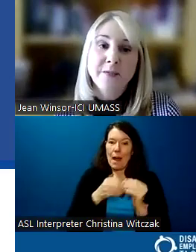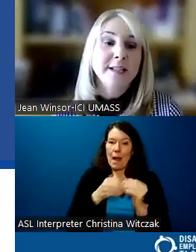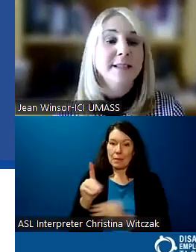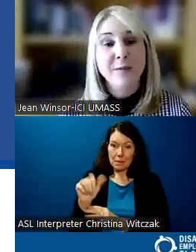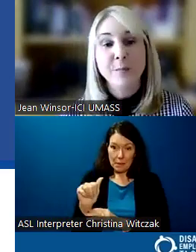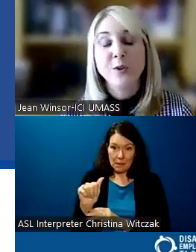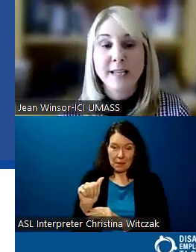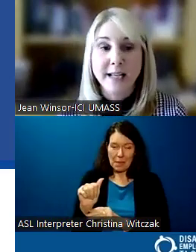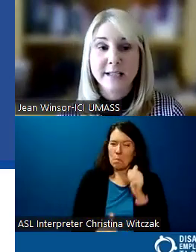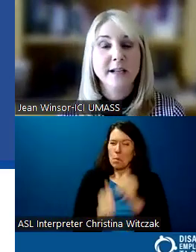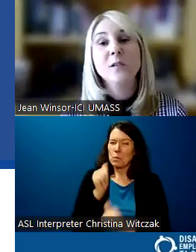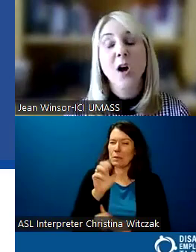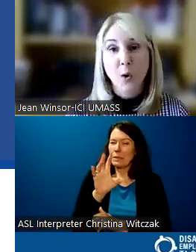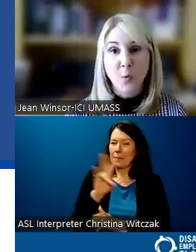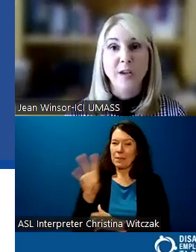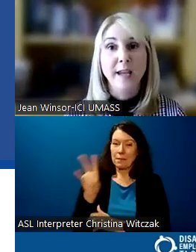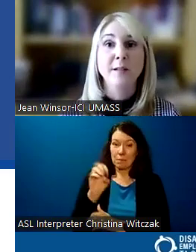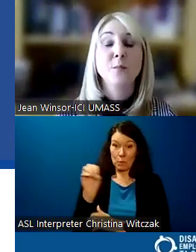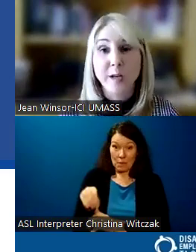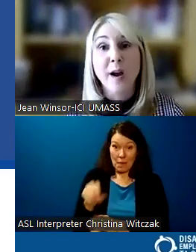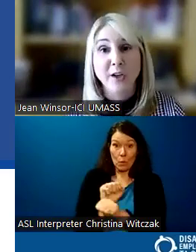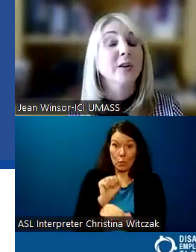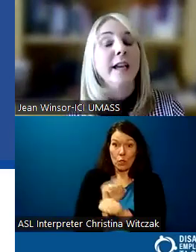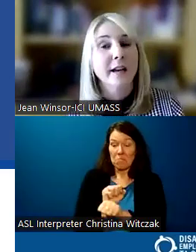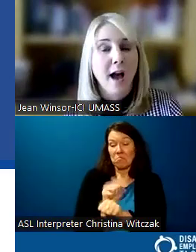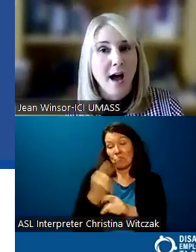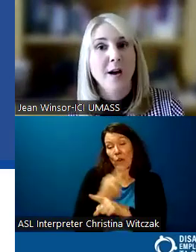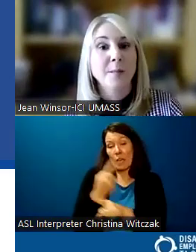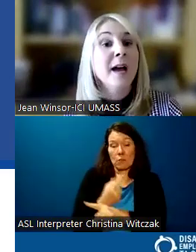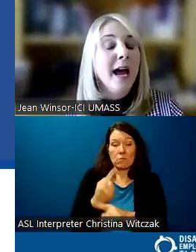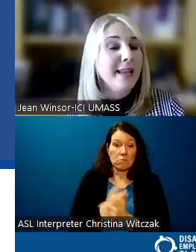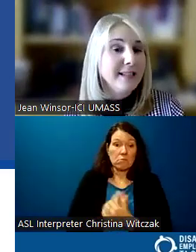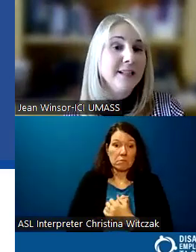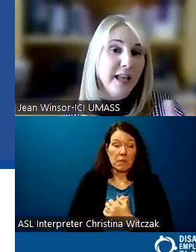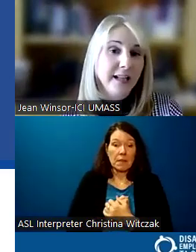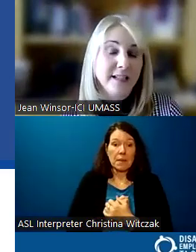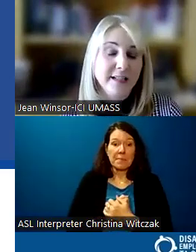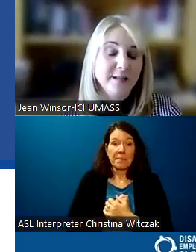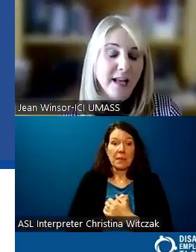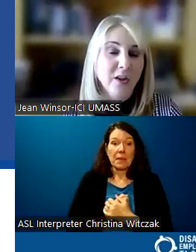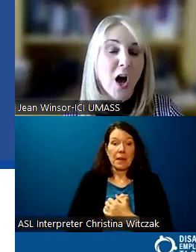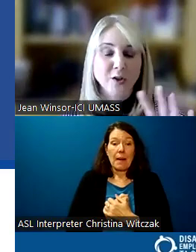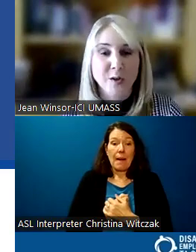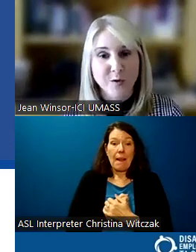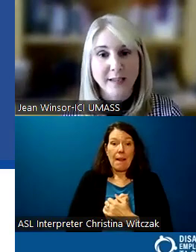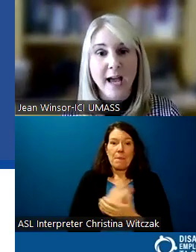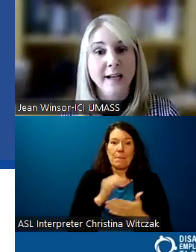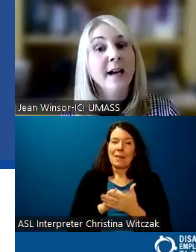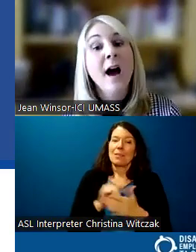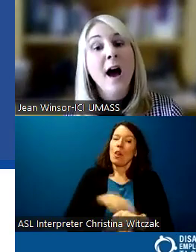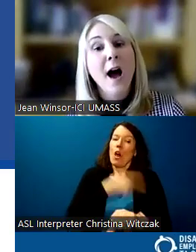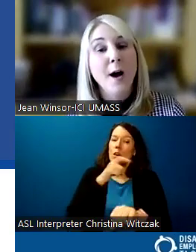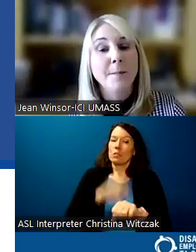almost 77% are working pretty regularly. And that's a long-term trend